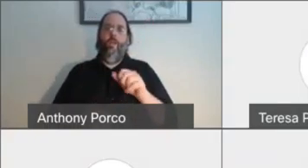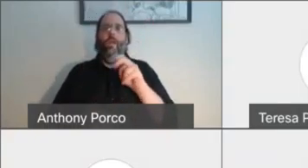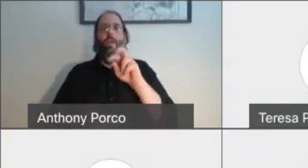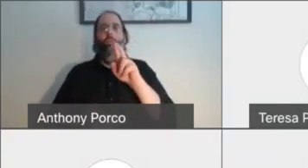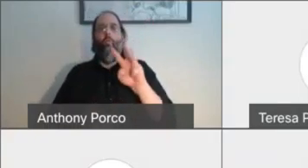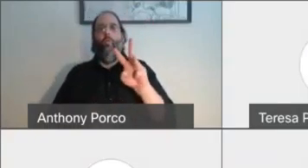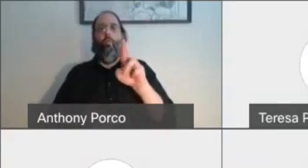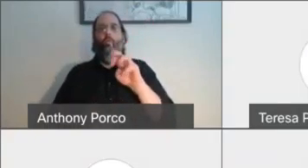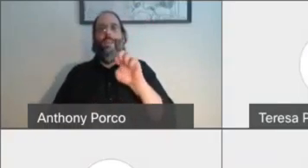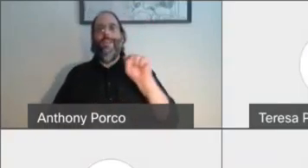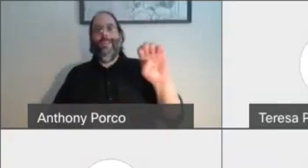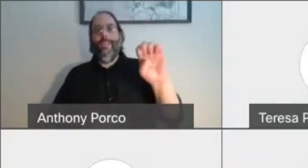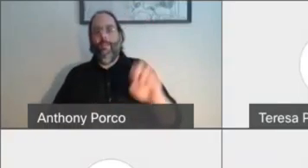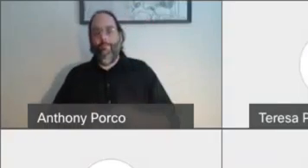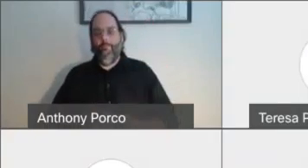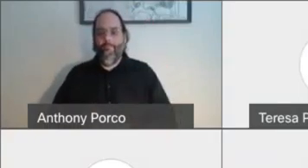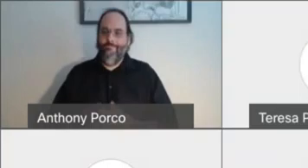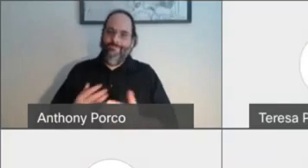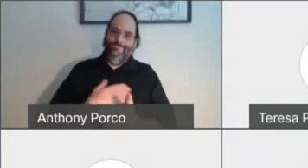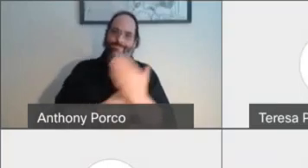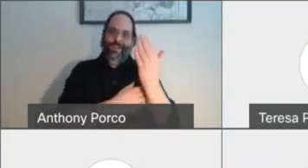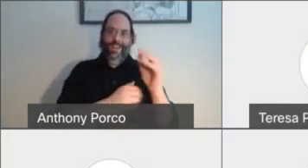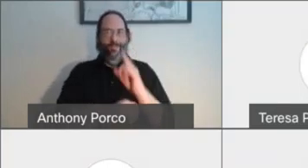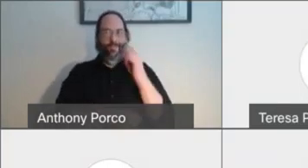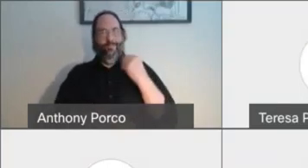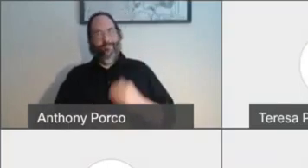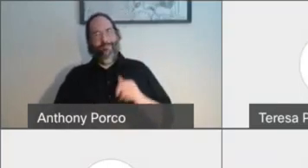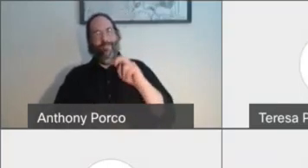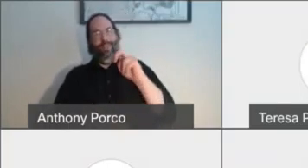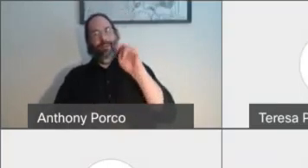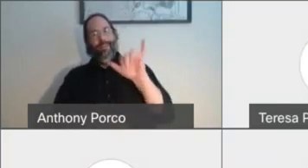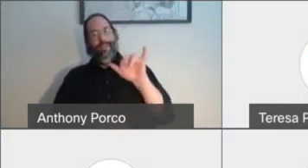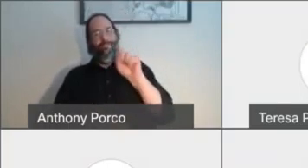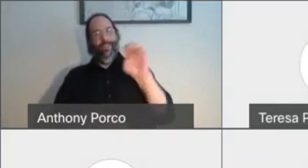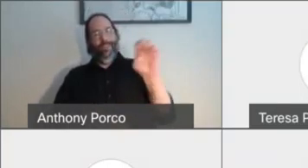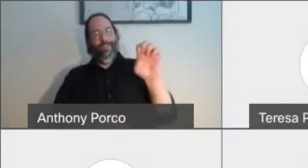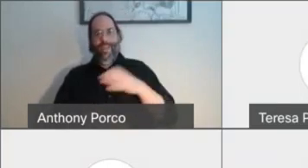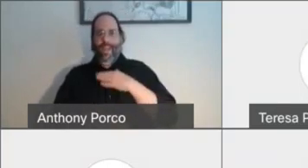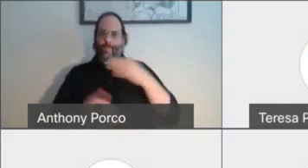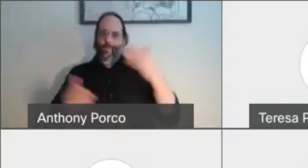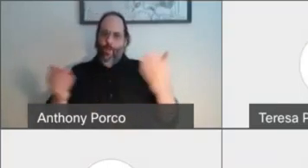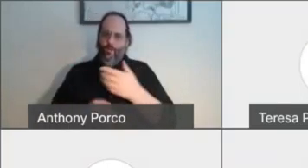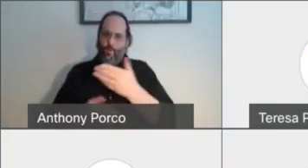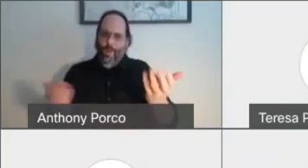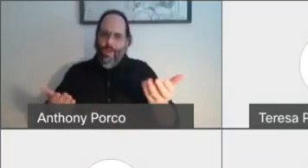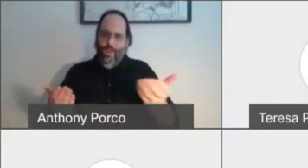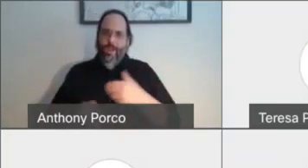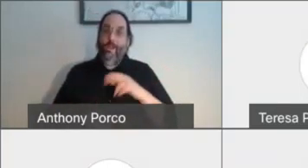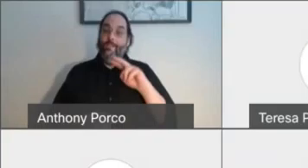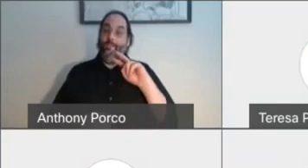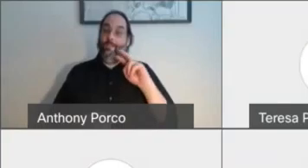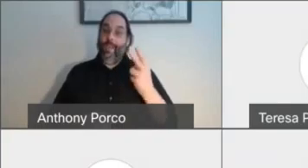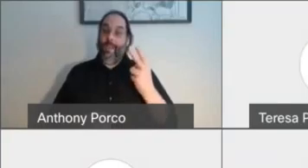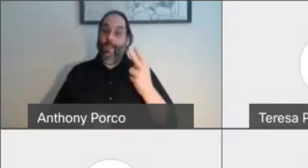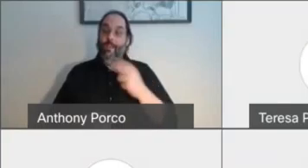Reese. Good morning, everyone. This is Andy Reese. I'm so happy to welcome you this morning to our second virtual